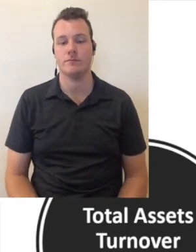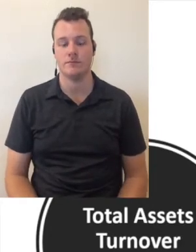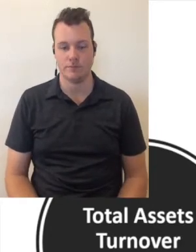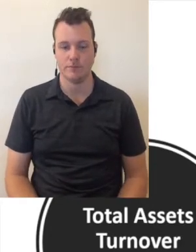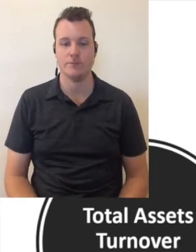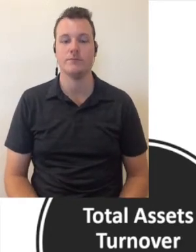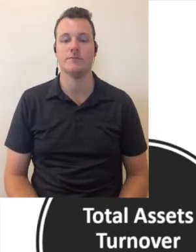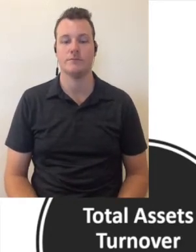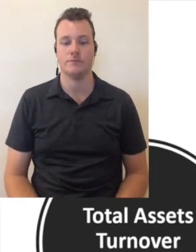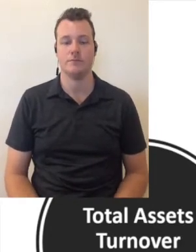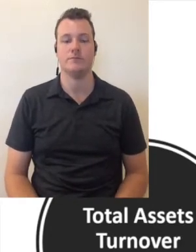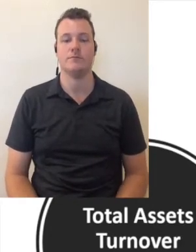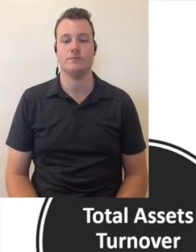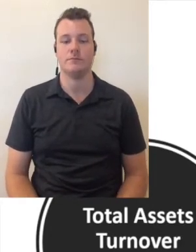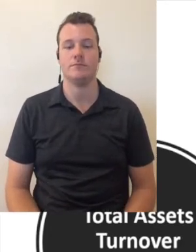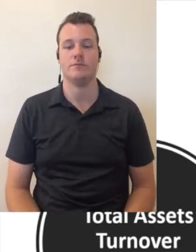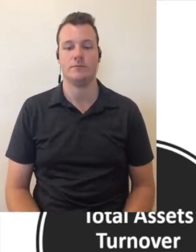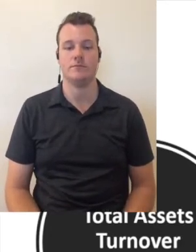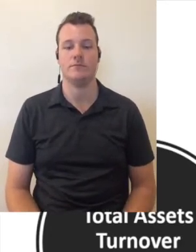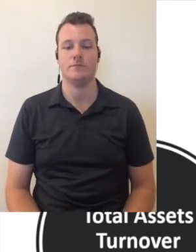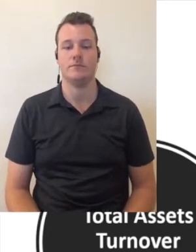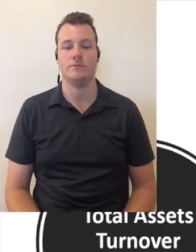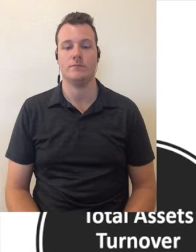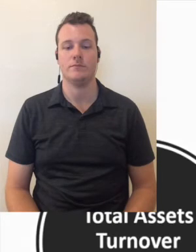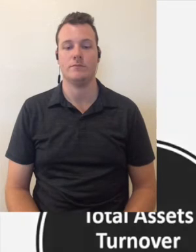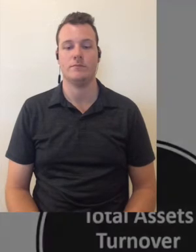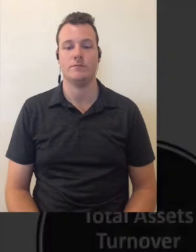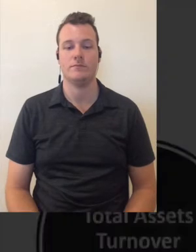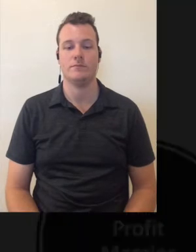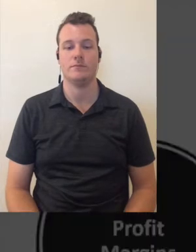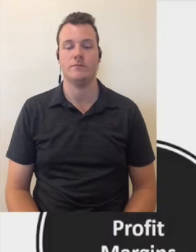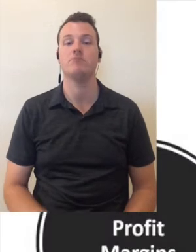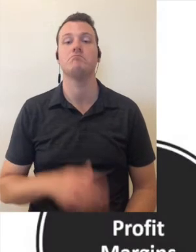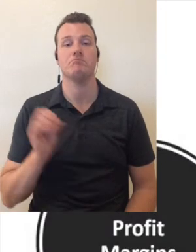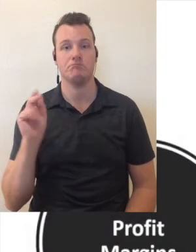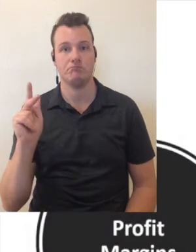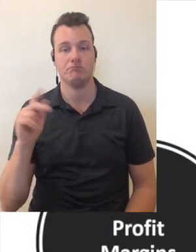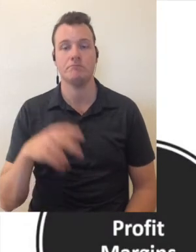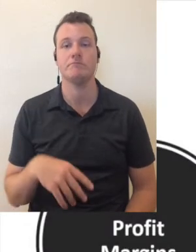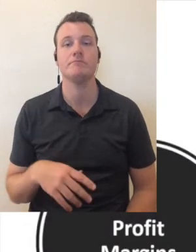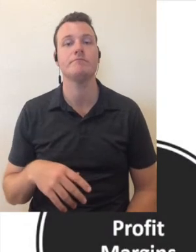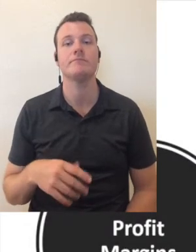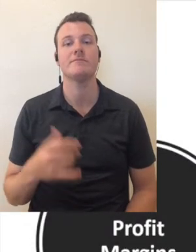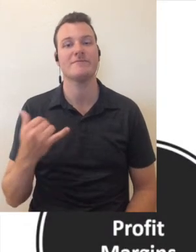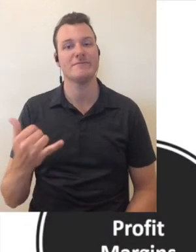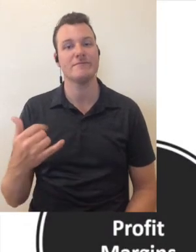our business is. Next slide, please.